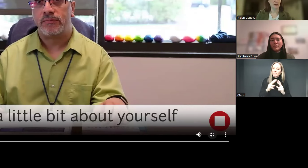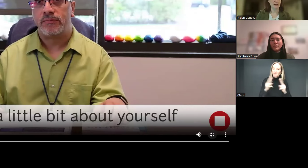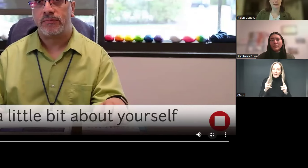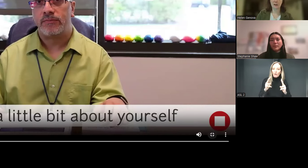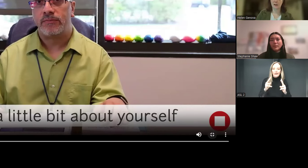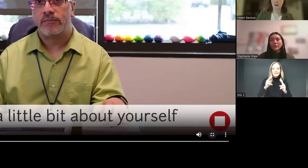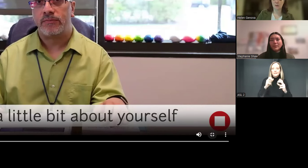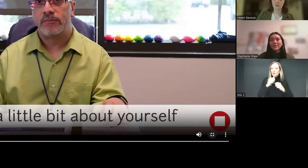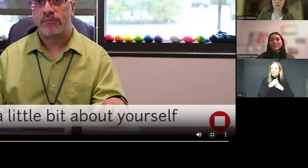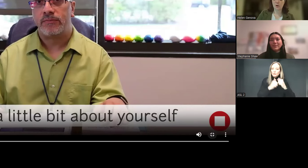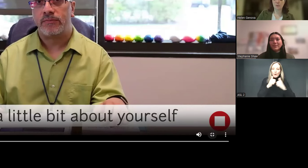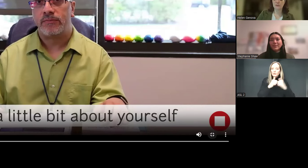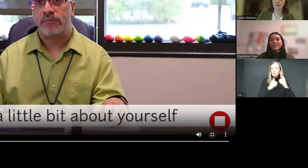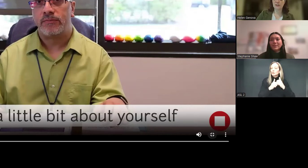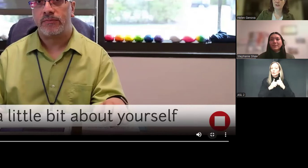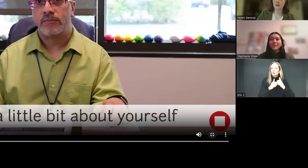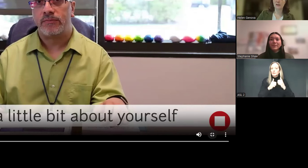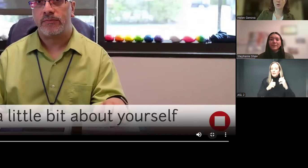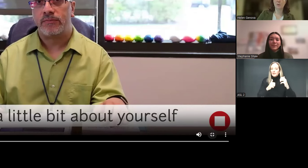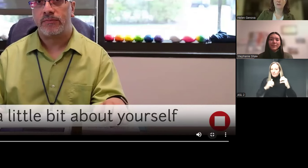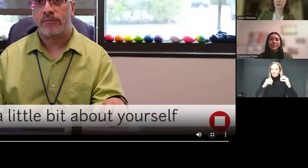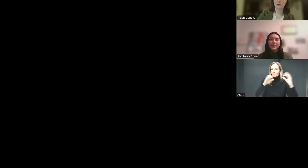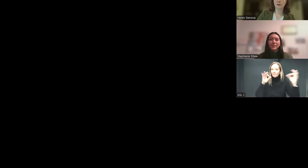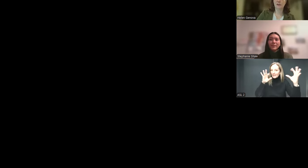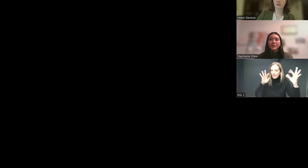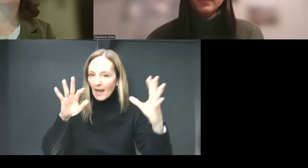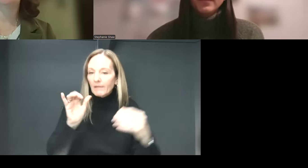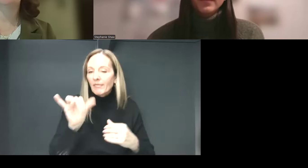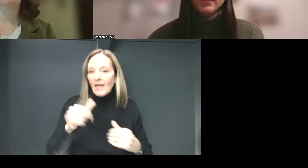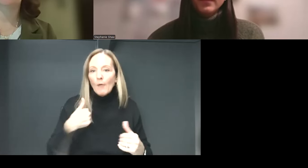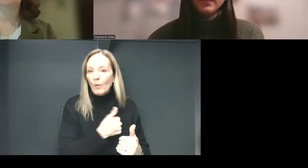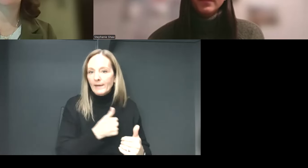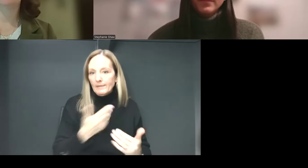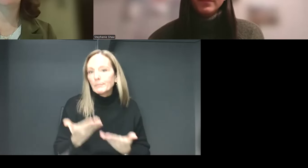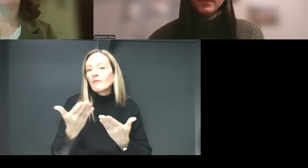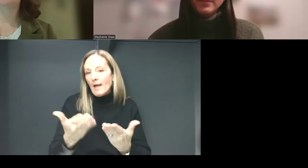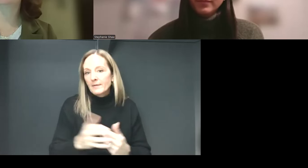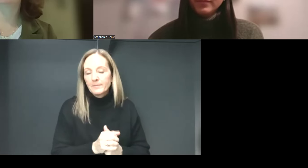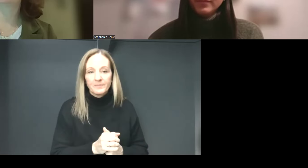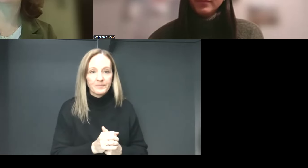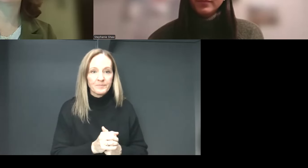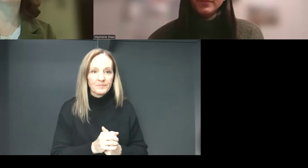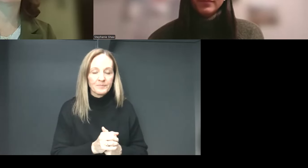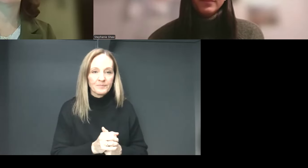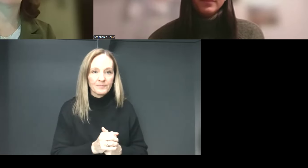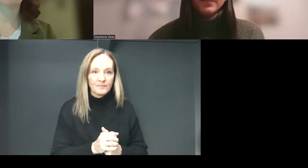we provide. So now I'm going to take back over my screen here.